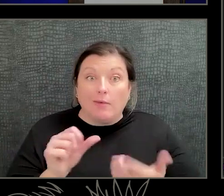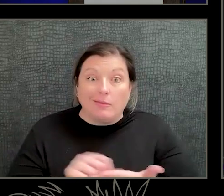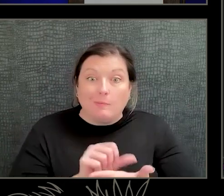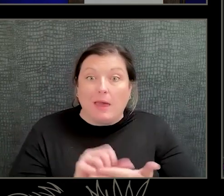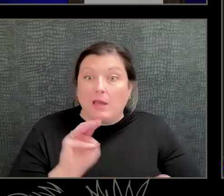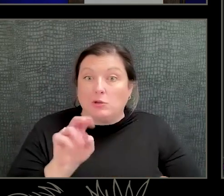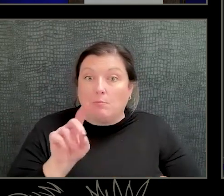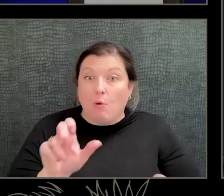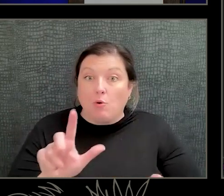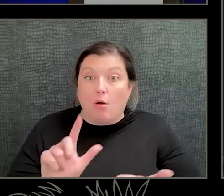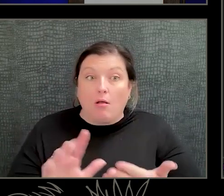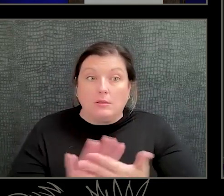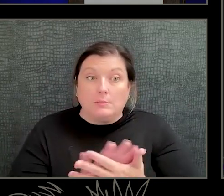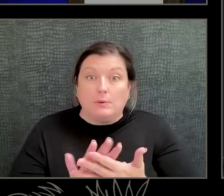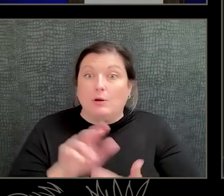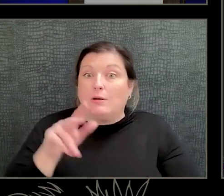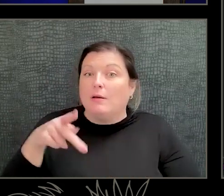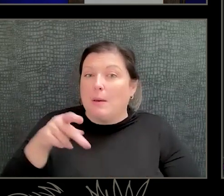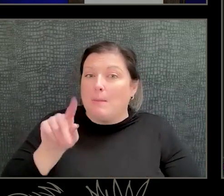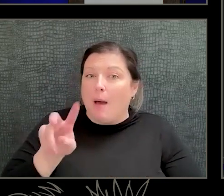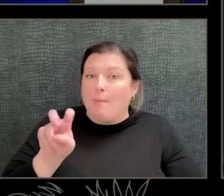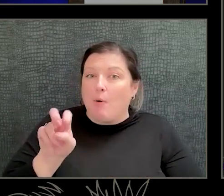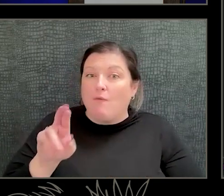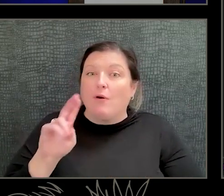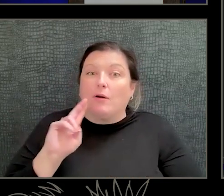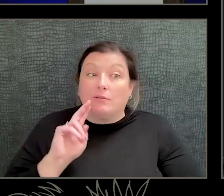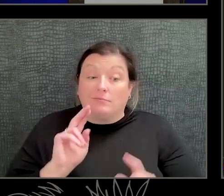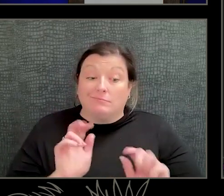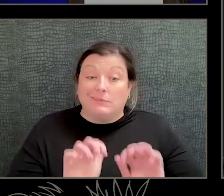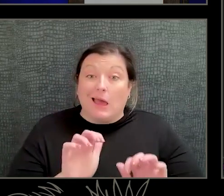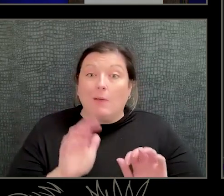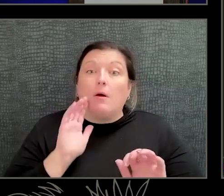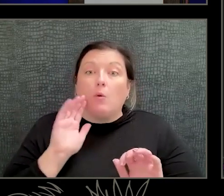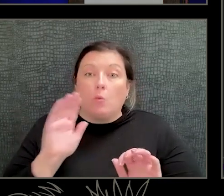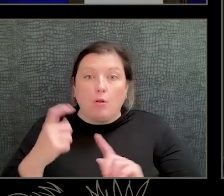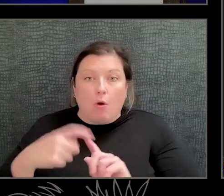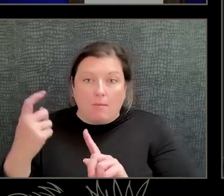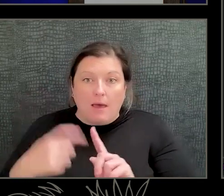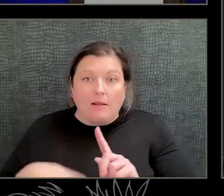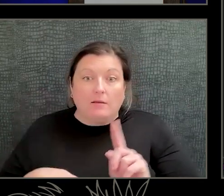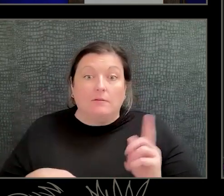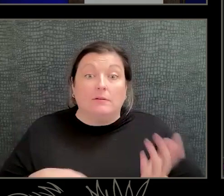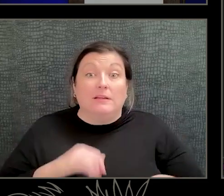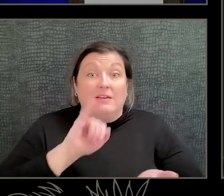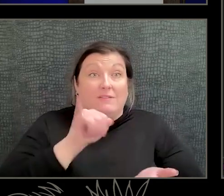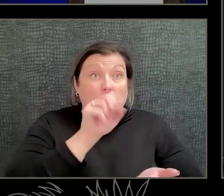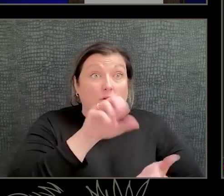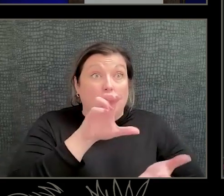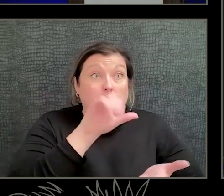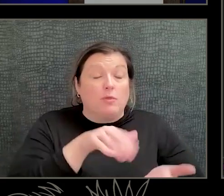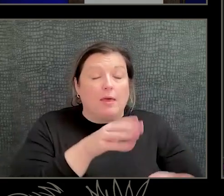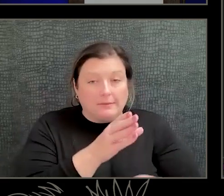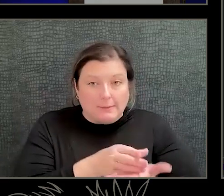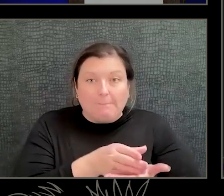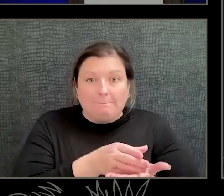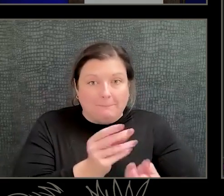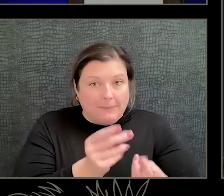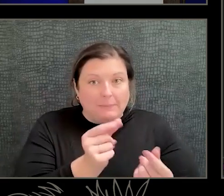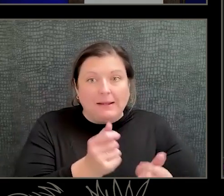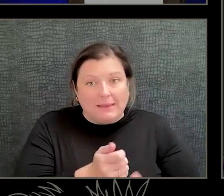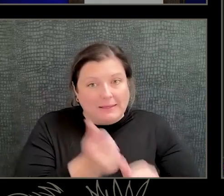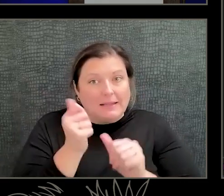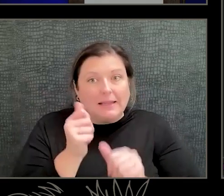modal is blurred, popover does all of that automatically. So if you are building modals right now and you're using JavaScript to do that, stop immediately, delete